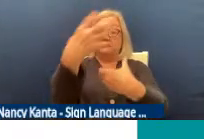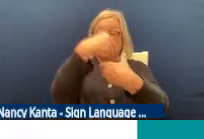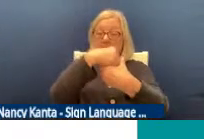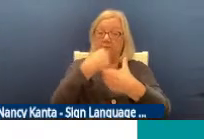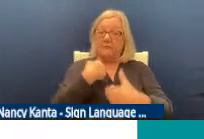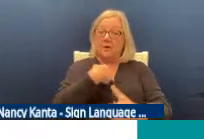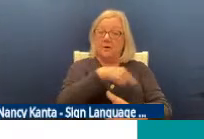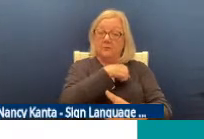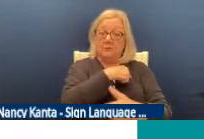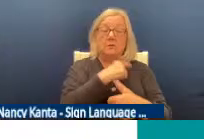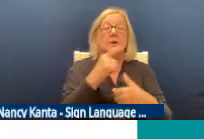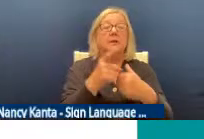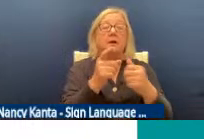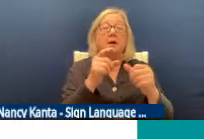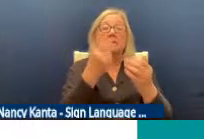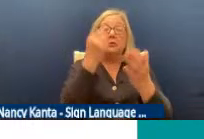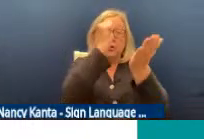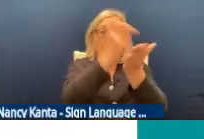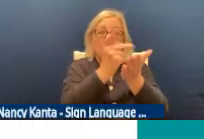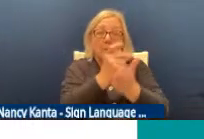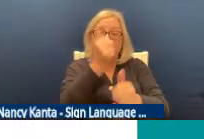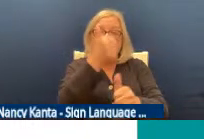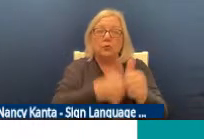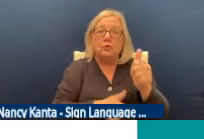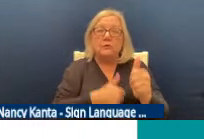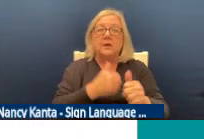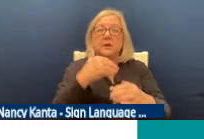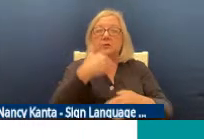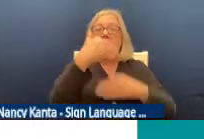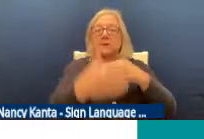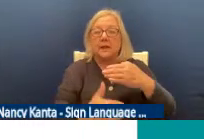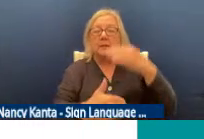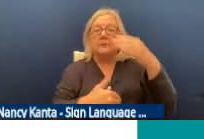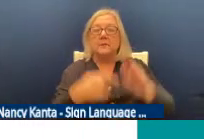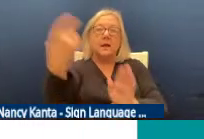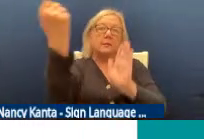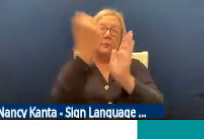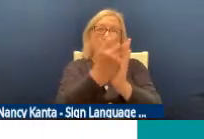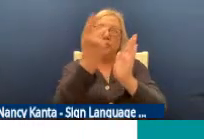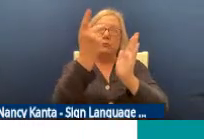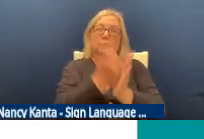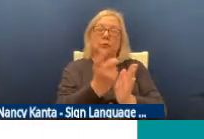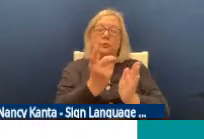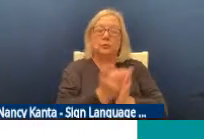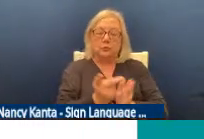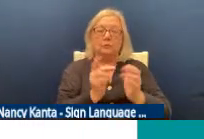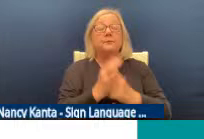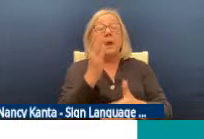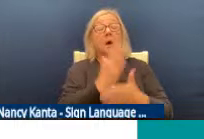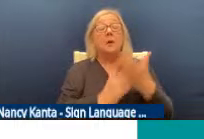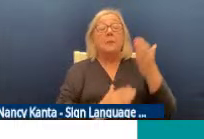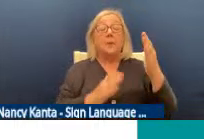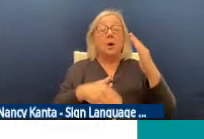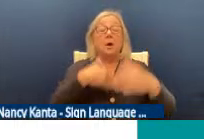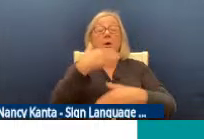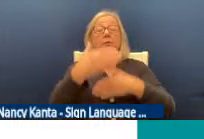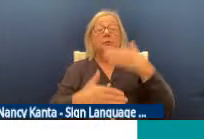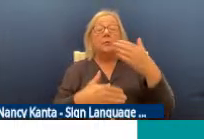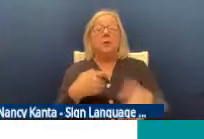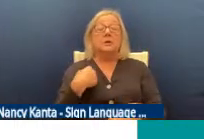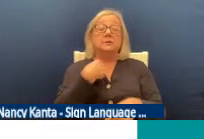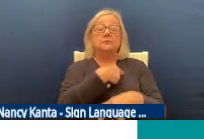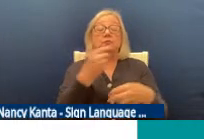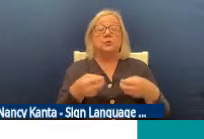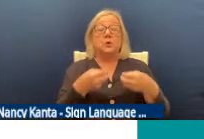approving each one of those steps as we move through them. The project part of the process is we'll submit rating